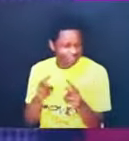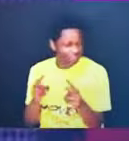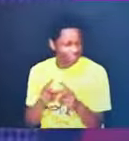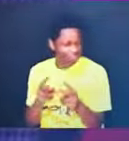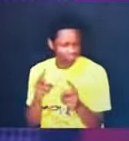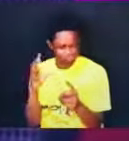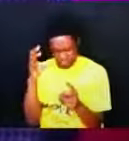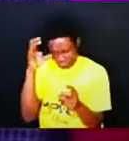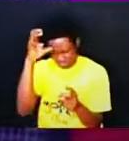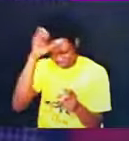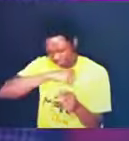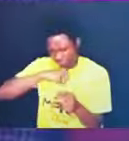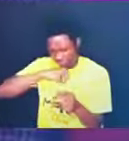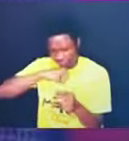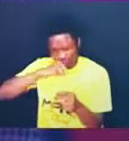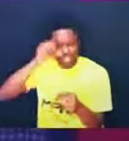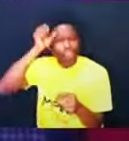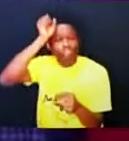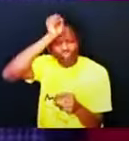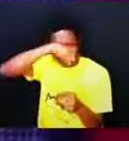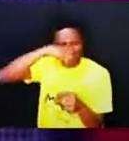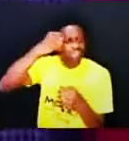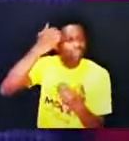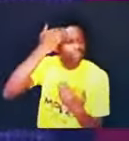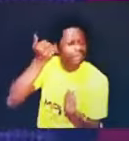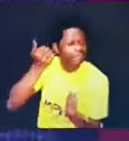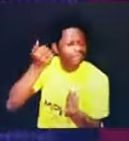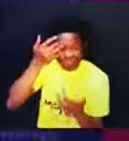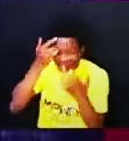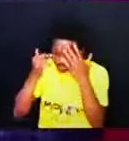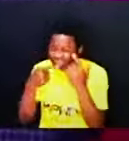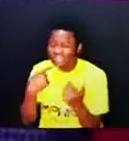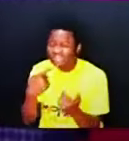strange. In other